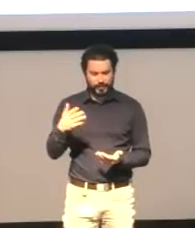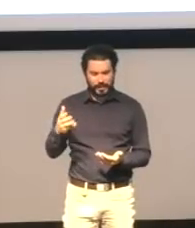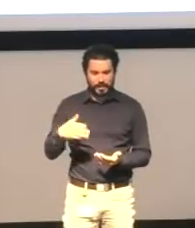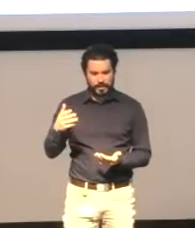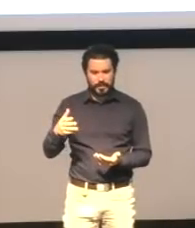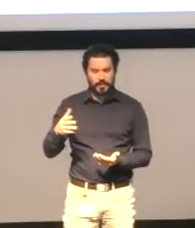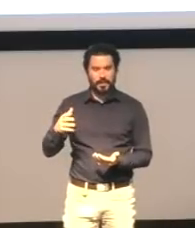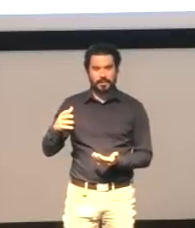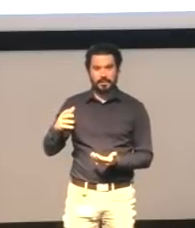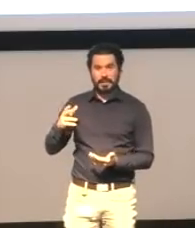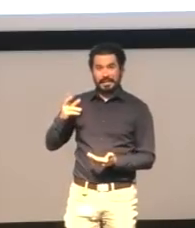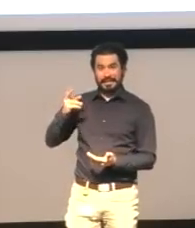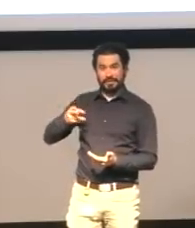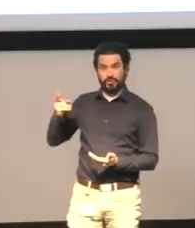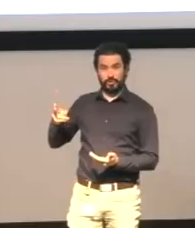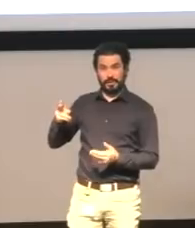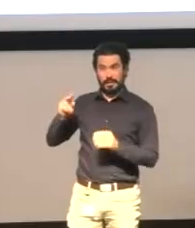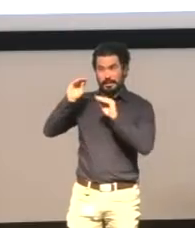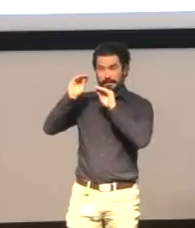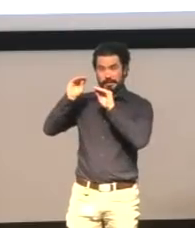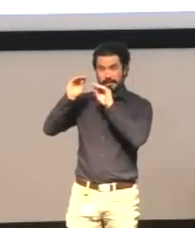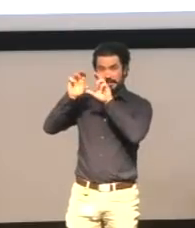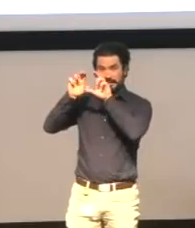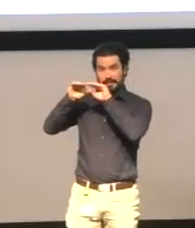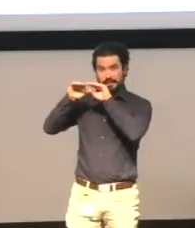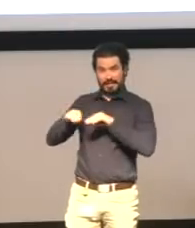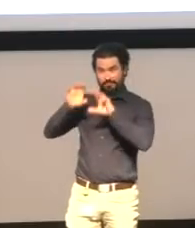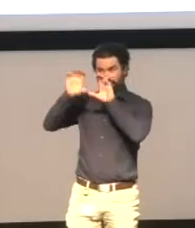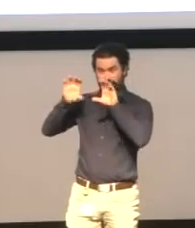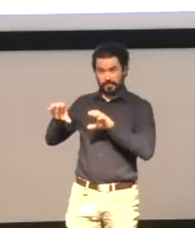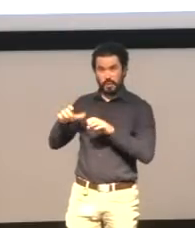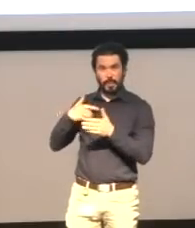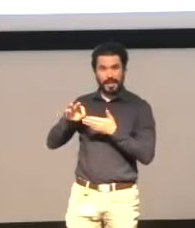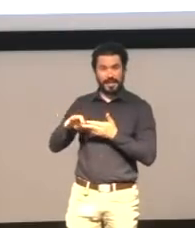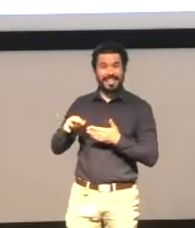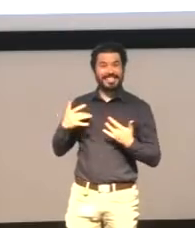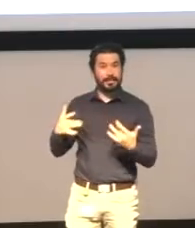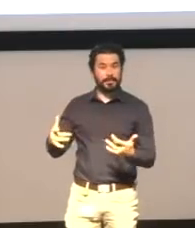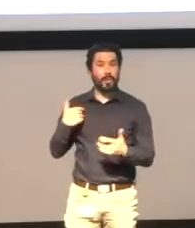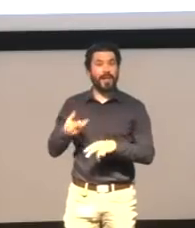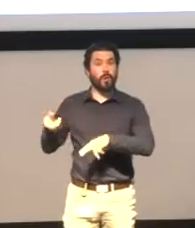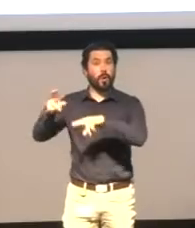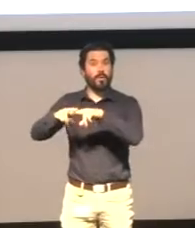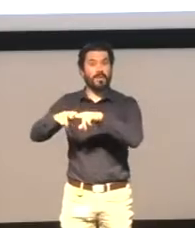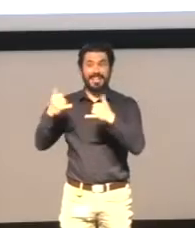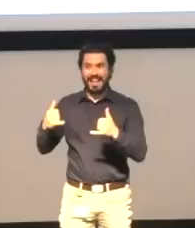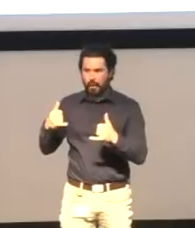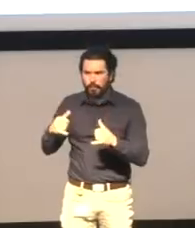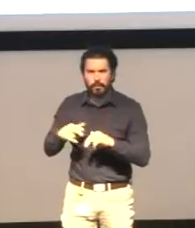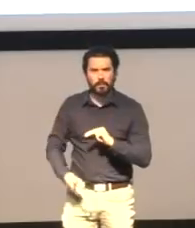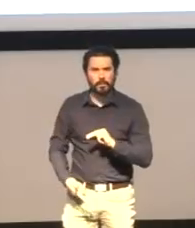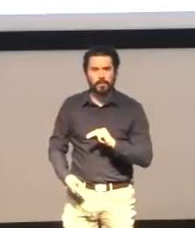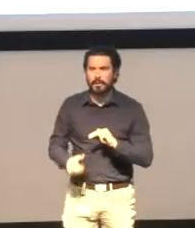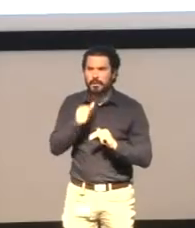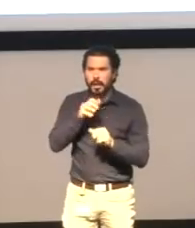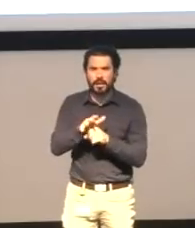historically inventory, we calculate that, and that typically is a positive, but this year was a negative. And so that was another $8